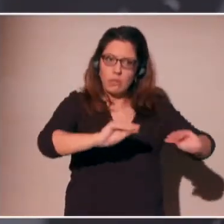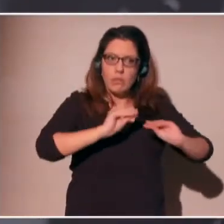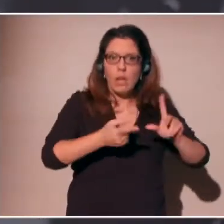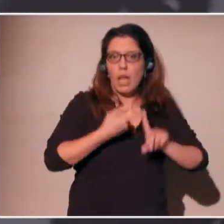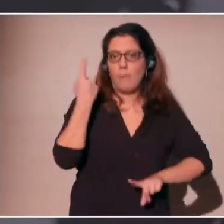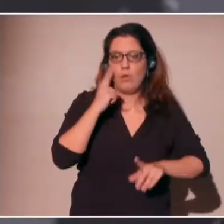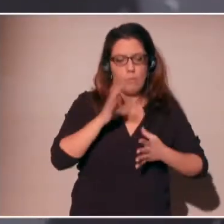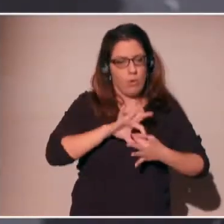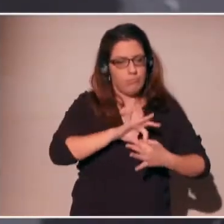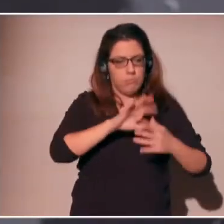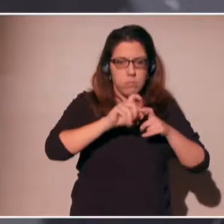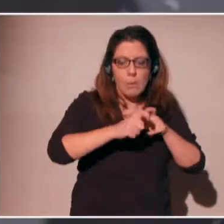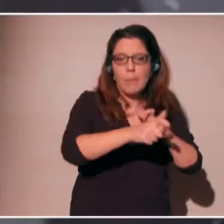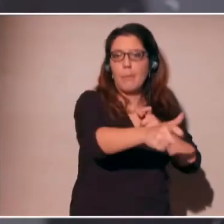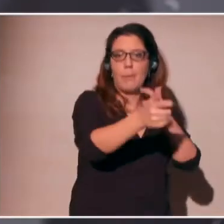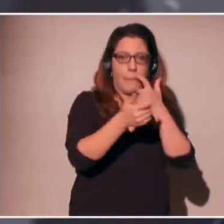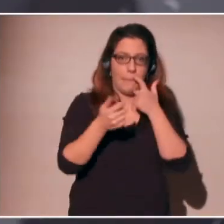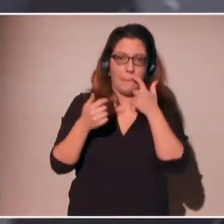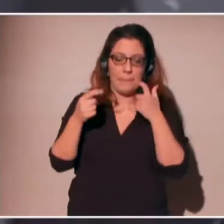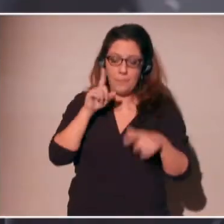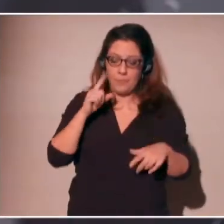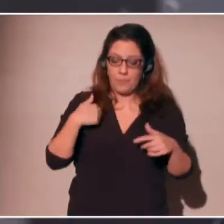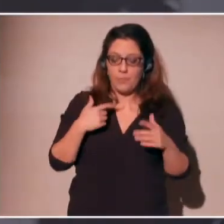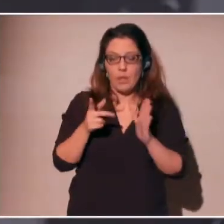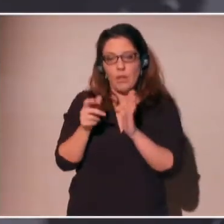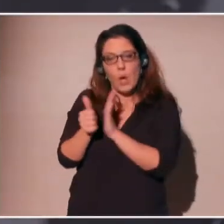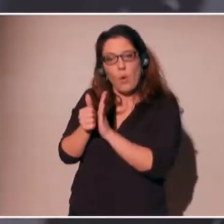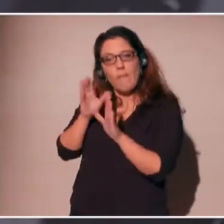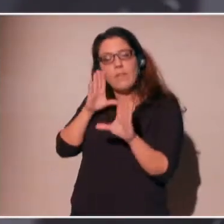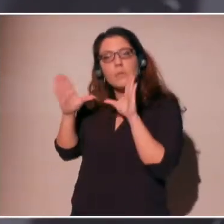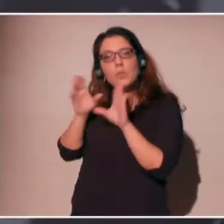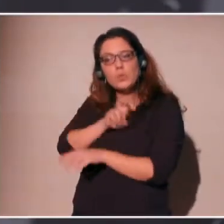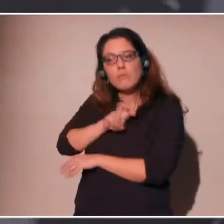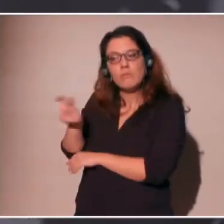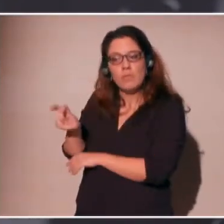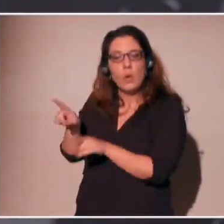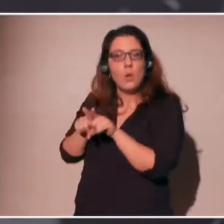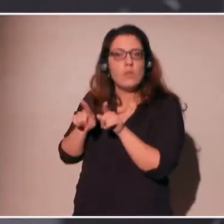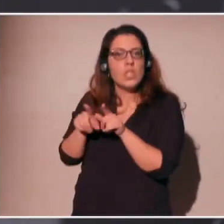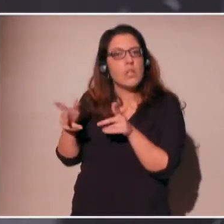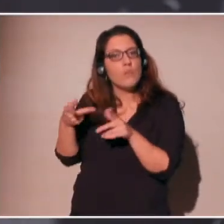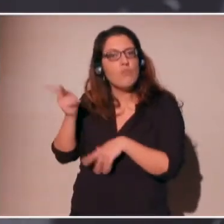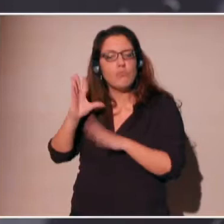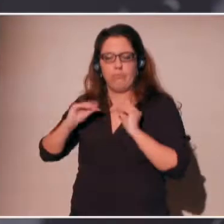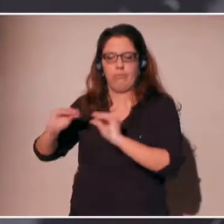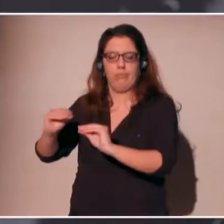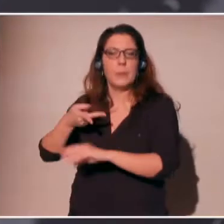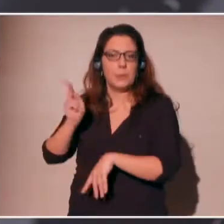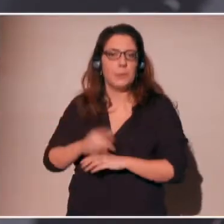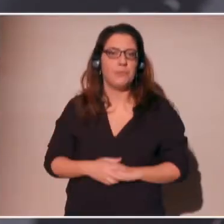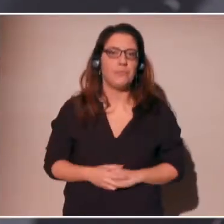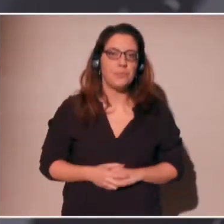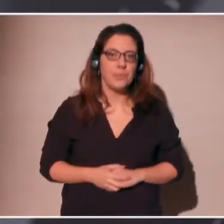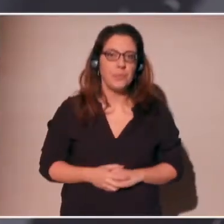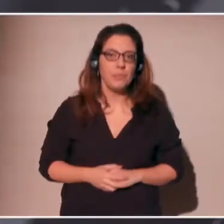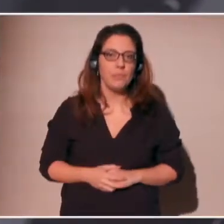to maintain this relationship with on-the-ground research, because what I do at Facebook is a bit more operational and a